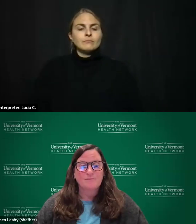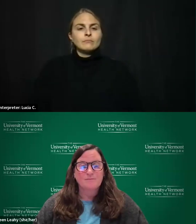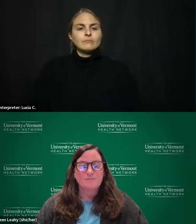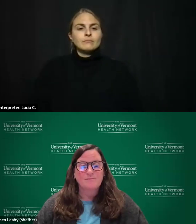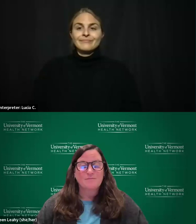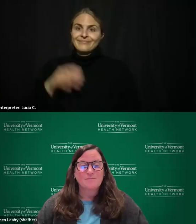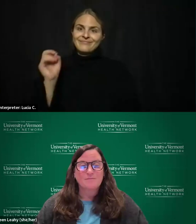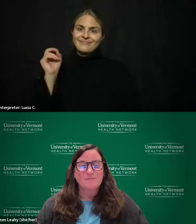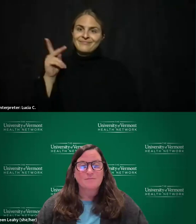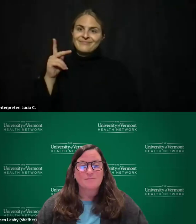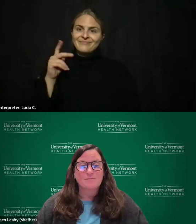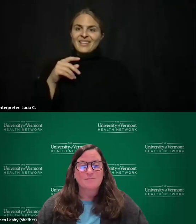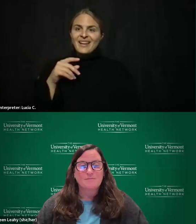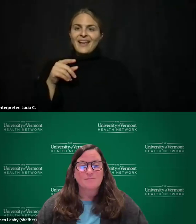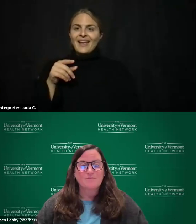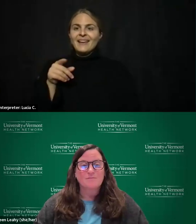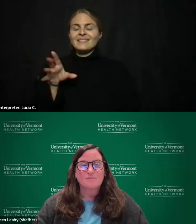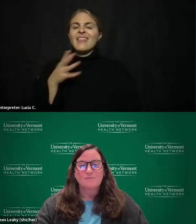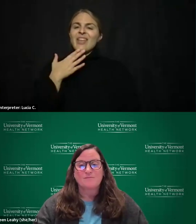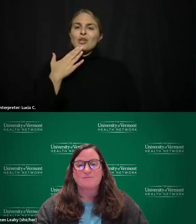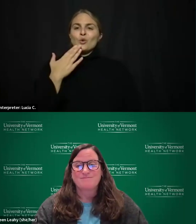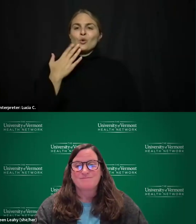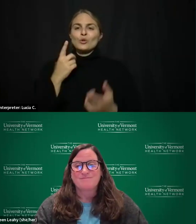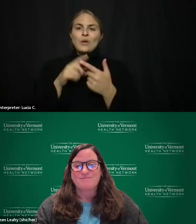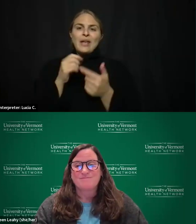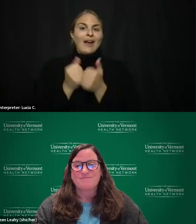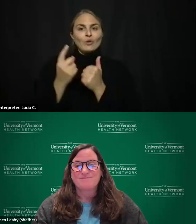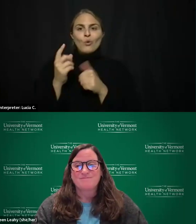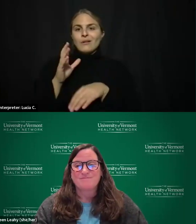Okay. And we also just got a thank you to all on this call.